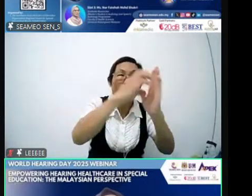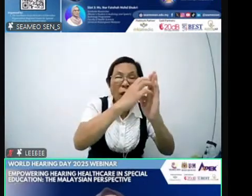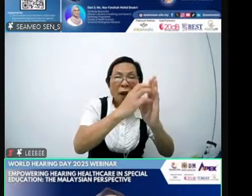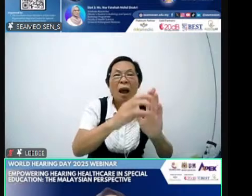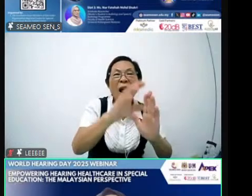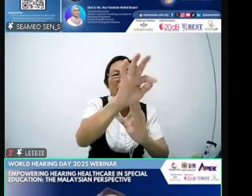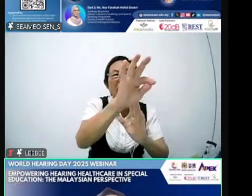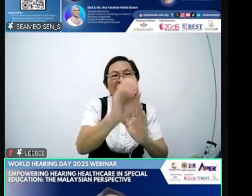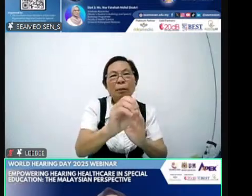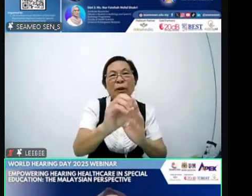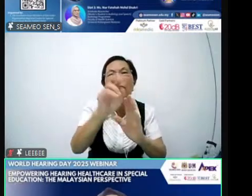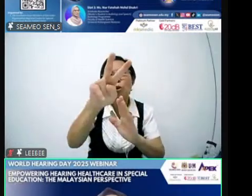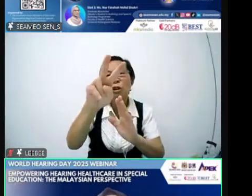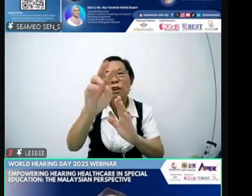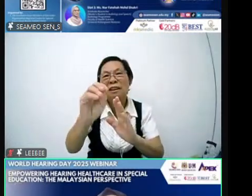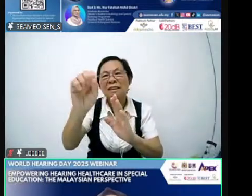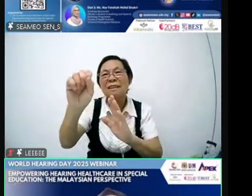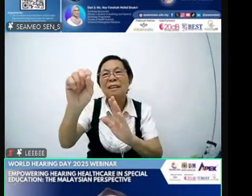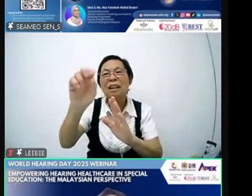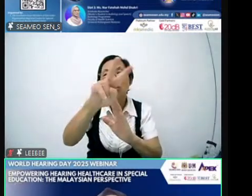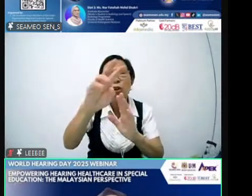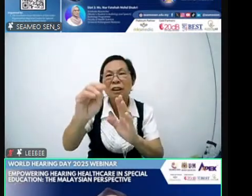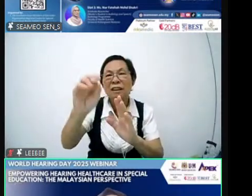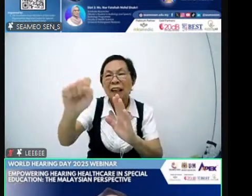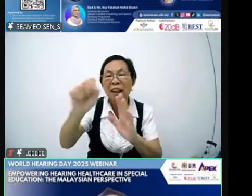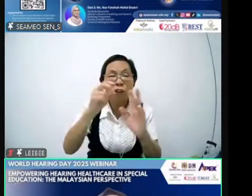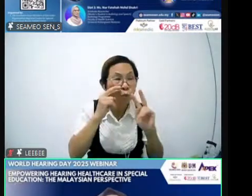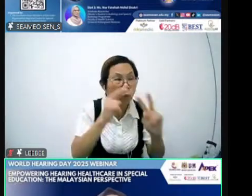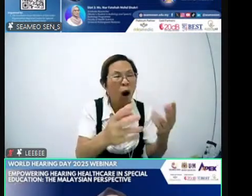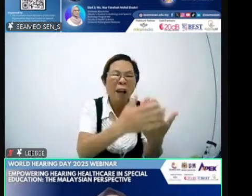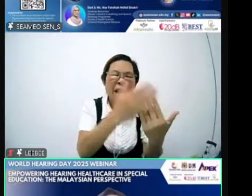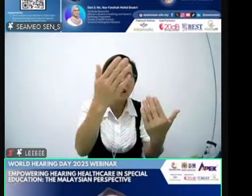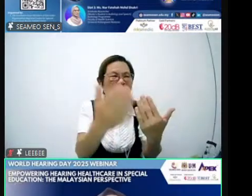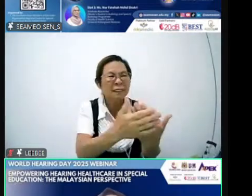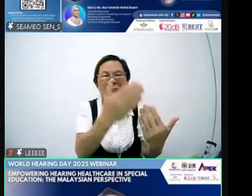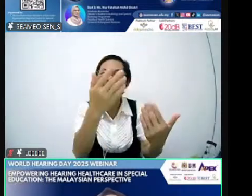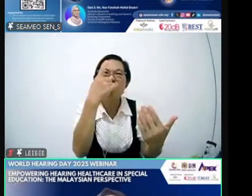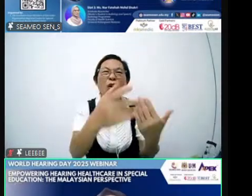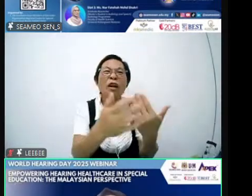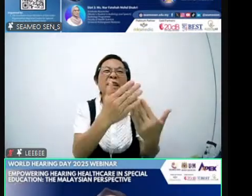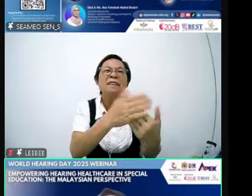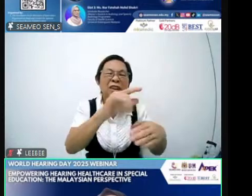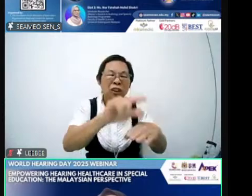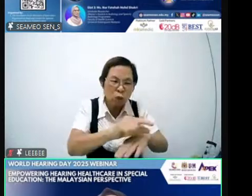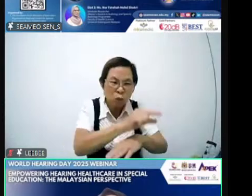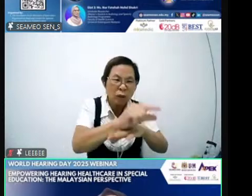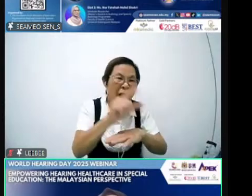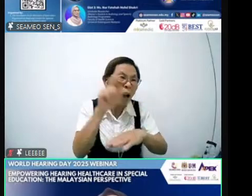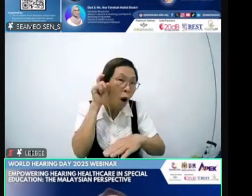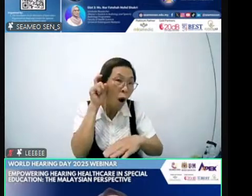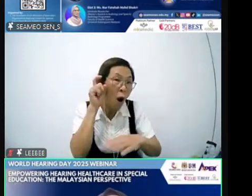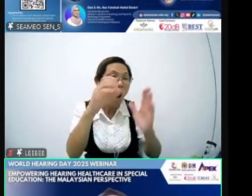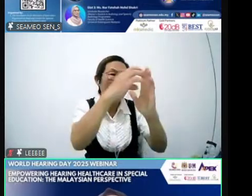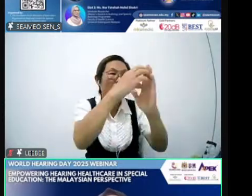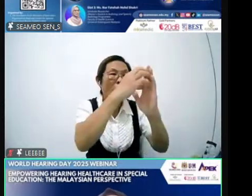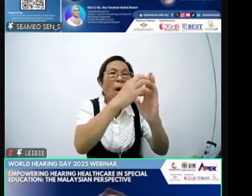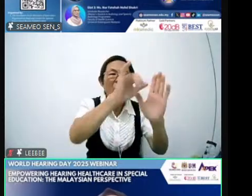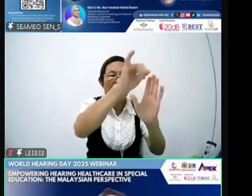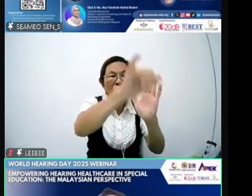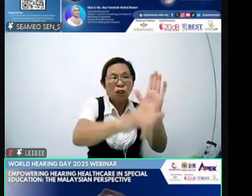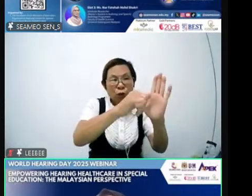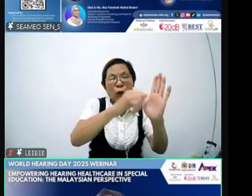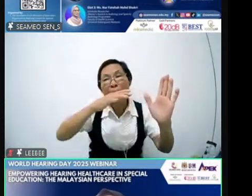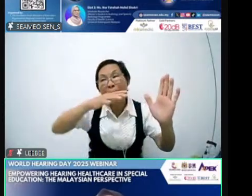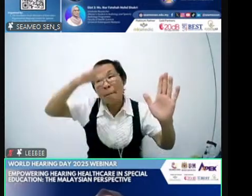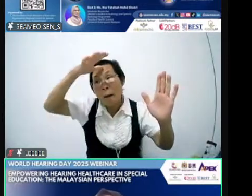20 seconds to watch. And for easy access and flexibility, the module is hosted on YouTube, allowing parents